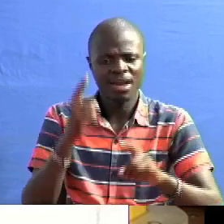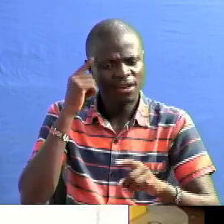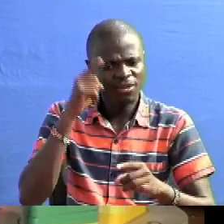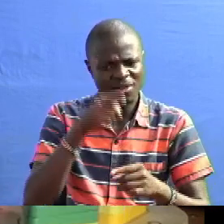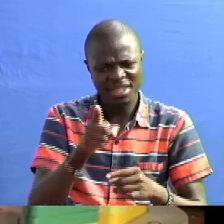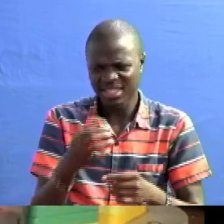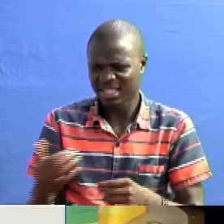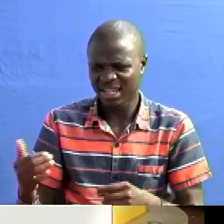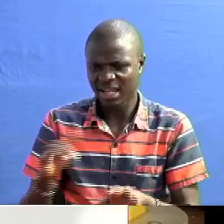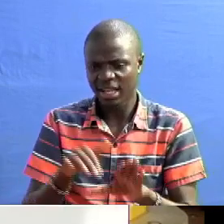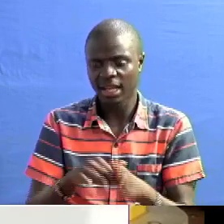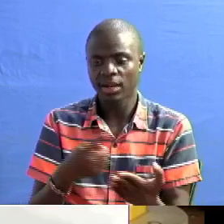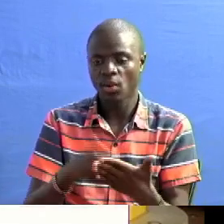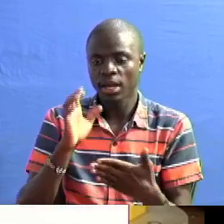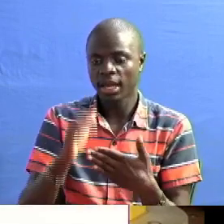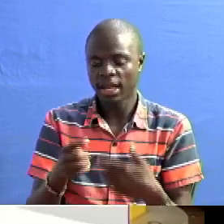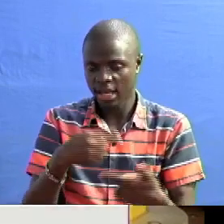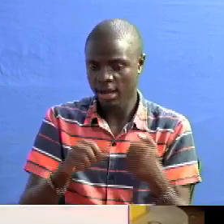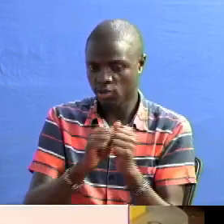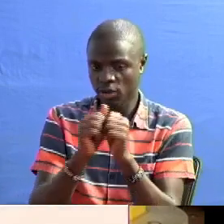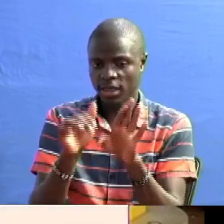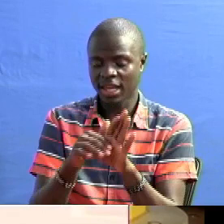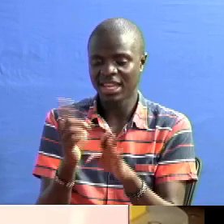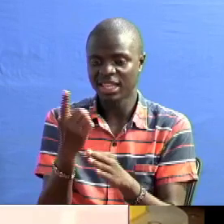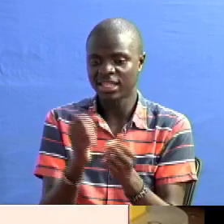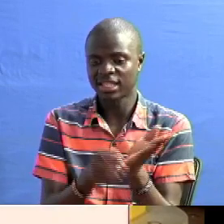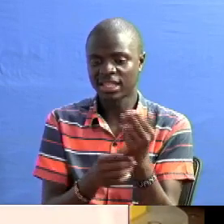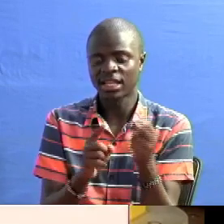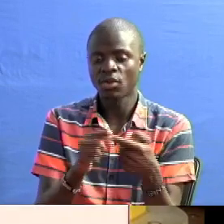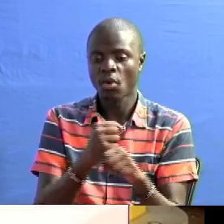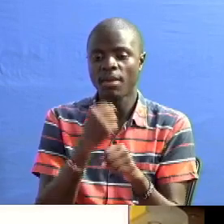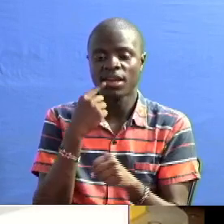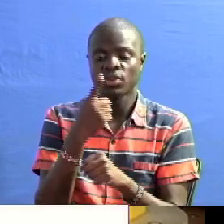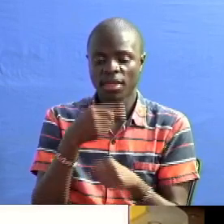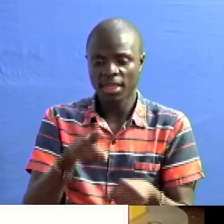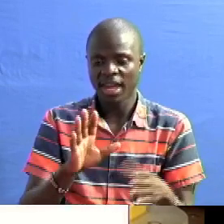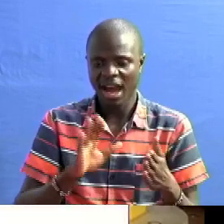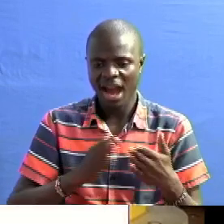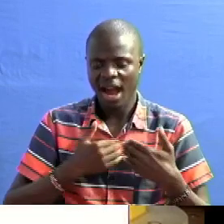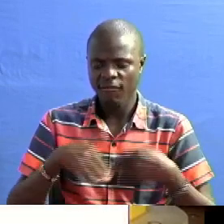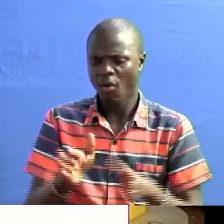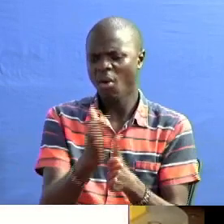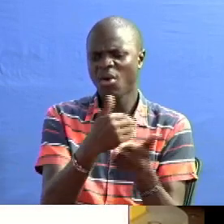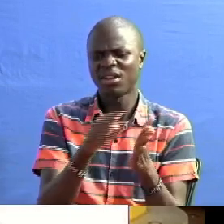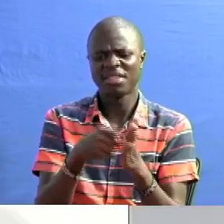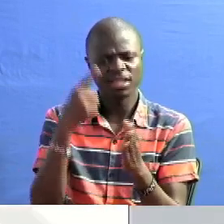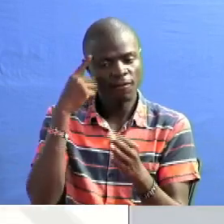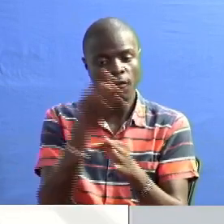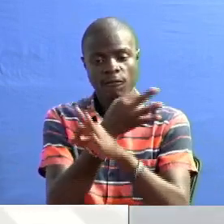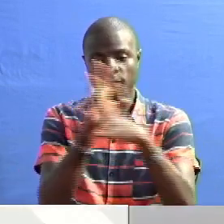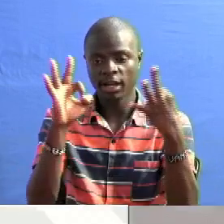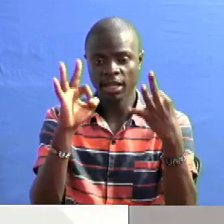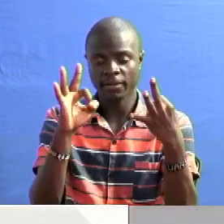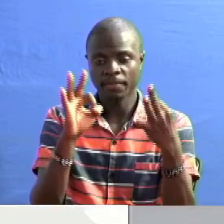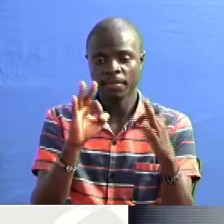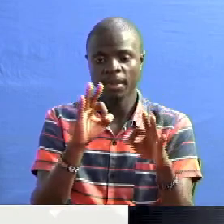we come together every Saturday of the weekend to make sure that they receive all these services for free. On